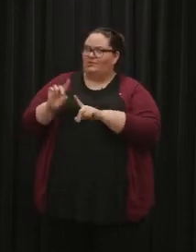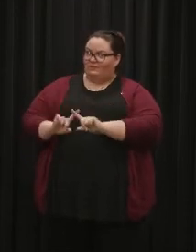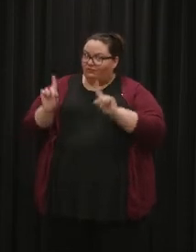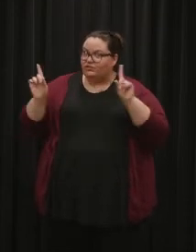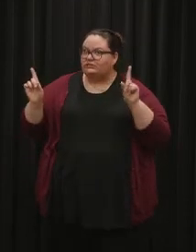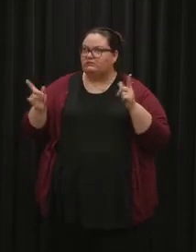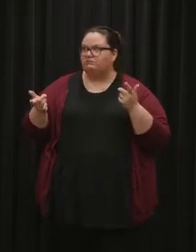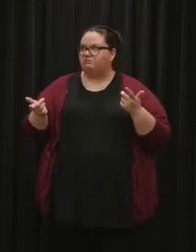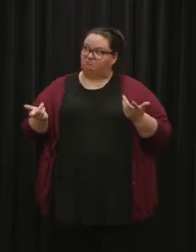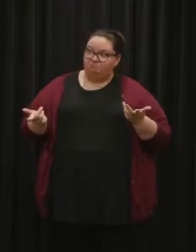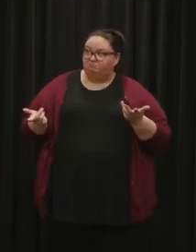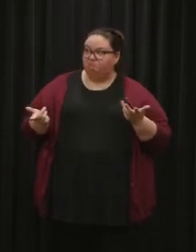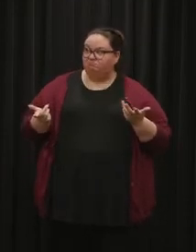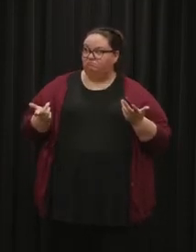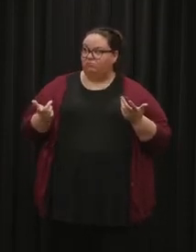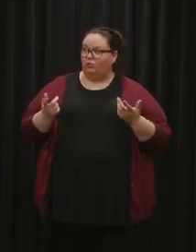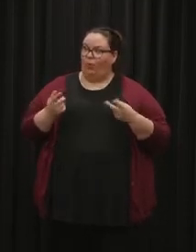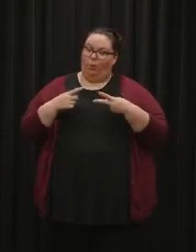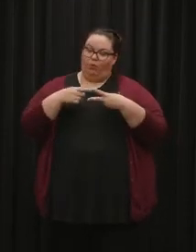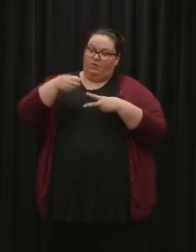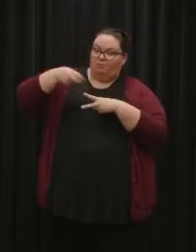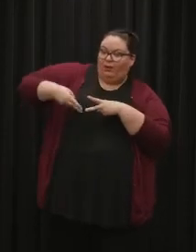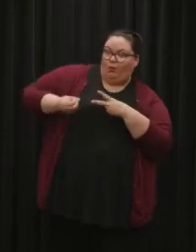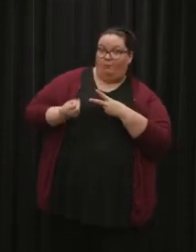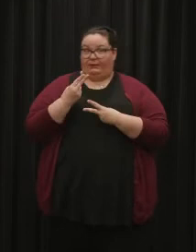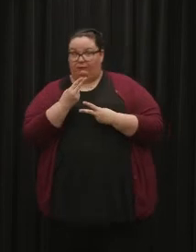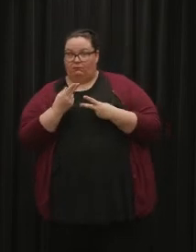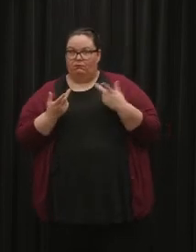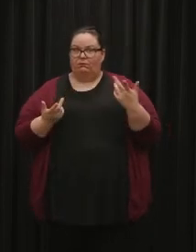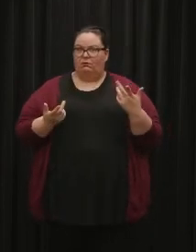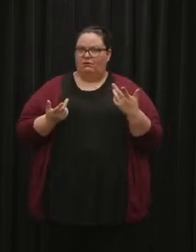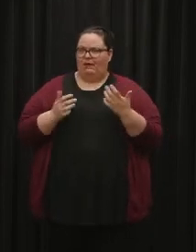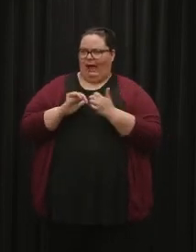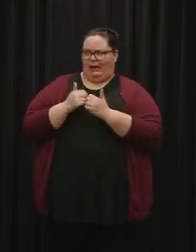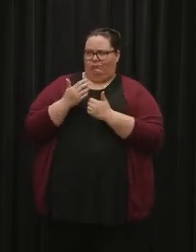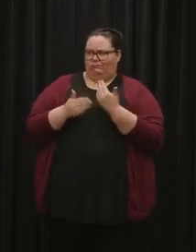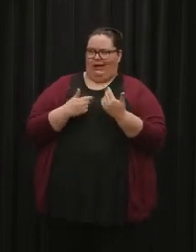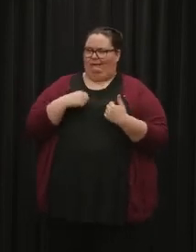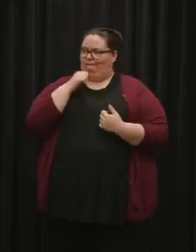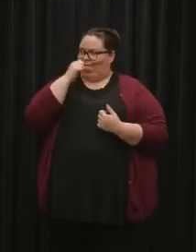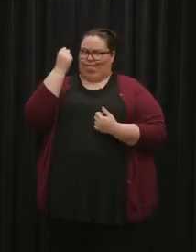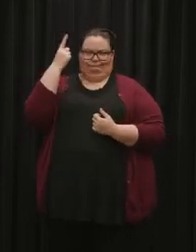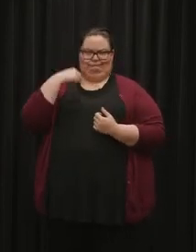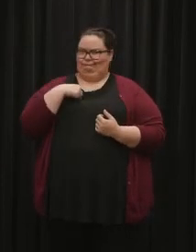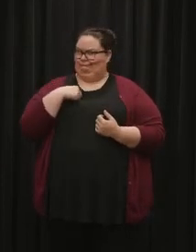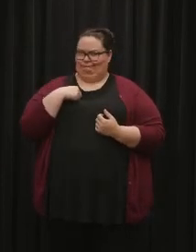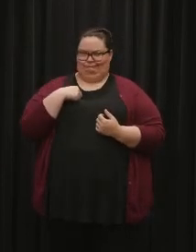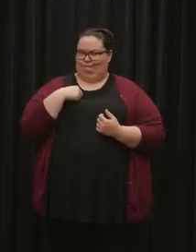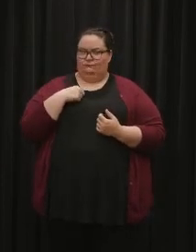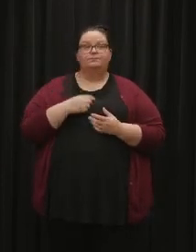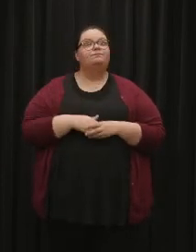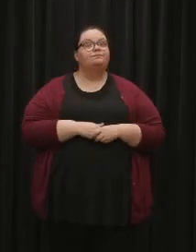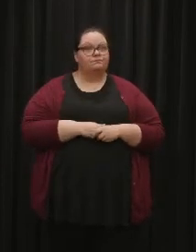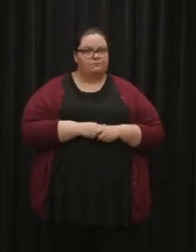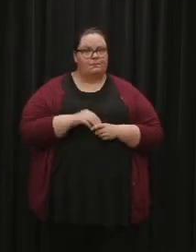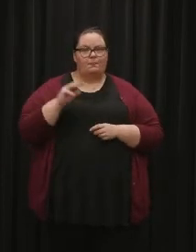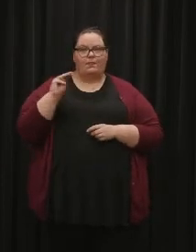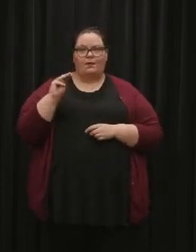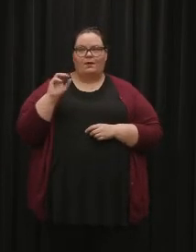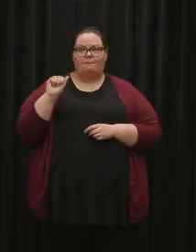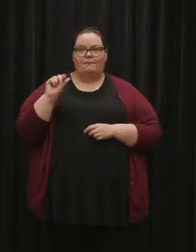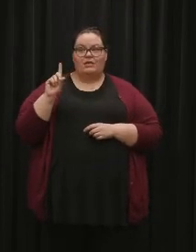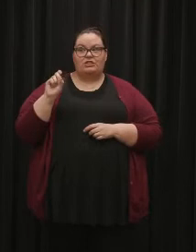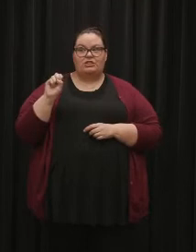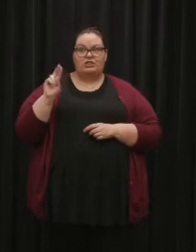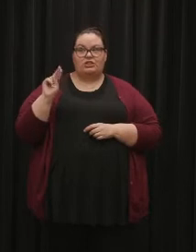same? Are they different? Is one better than the other? Like, how does that work? I don't really understand. So Moderna and